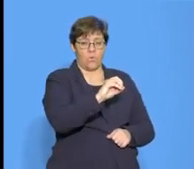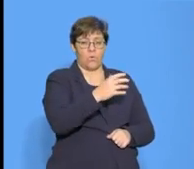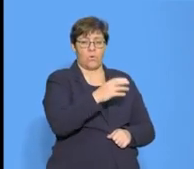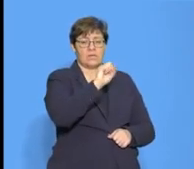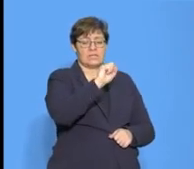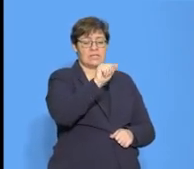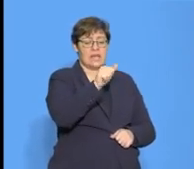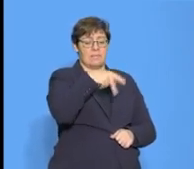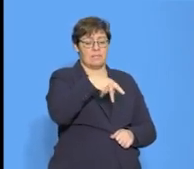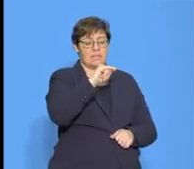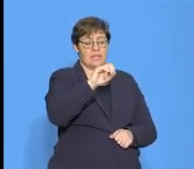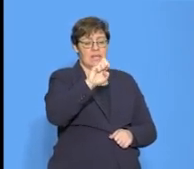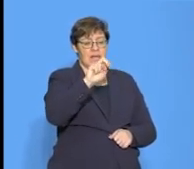Homo